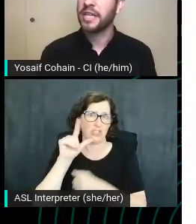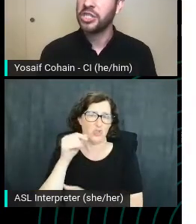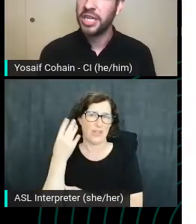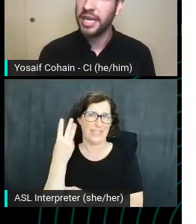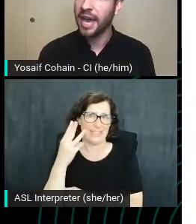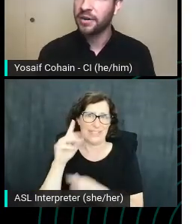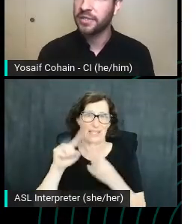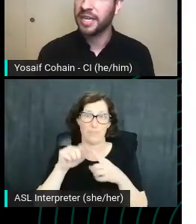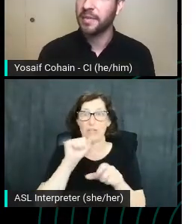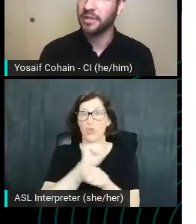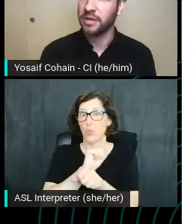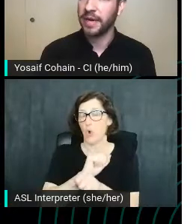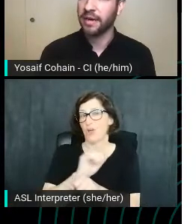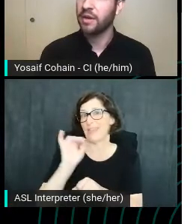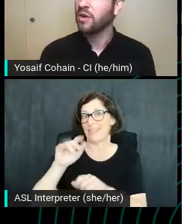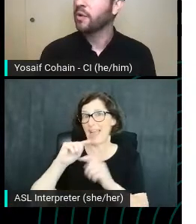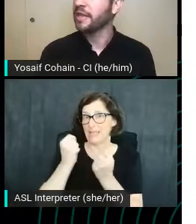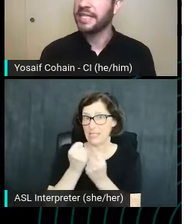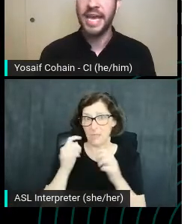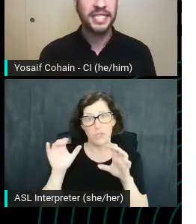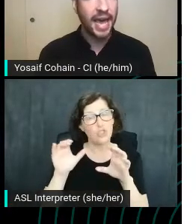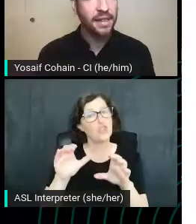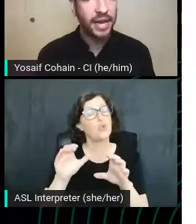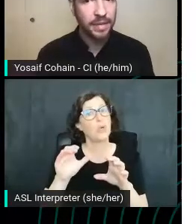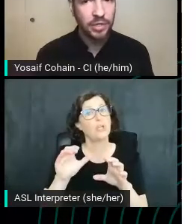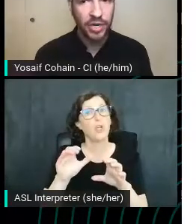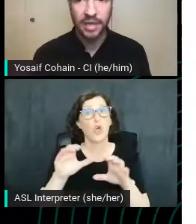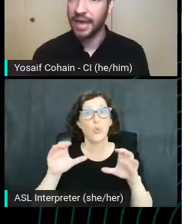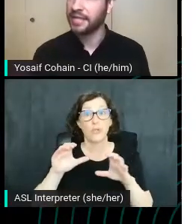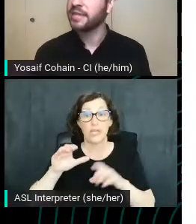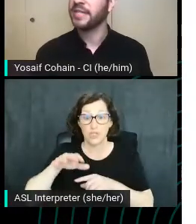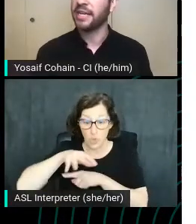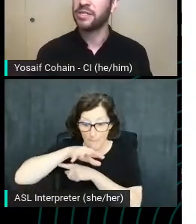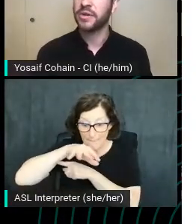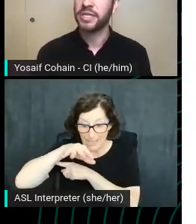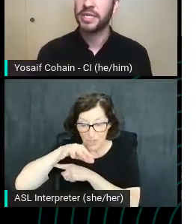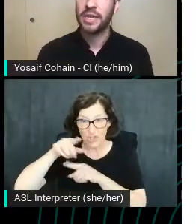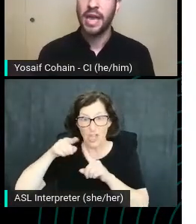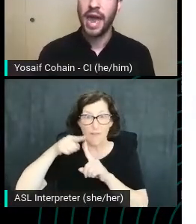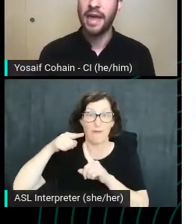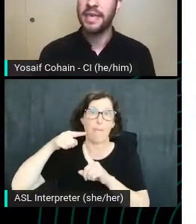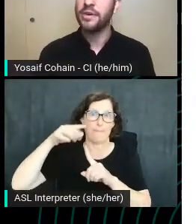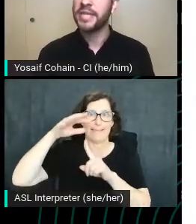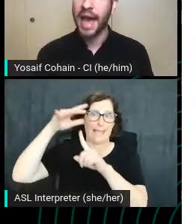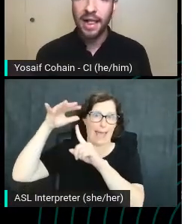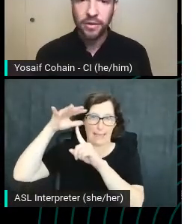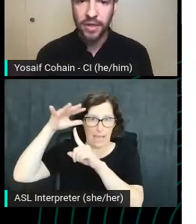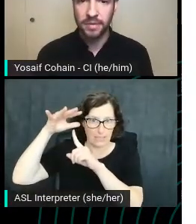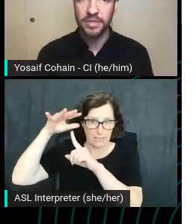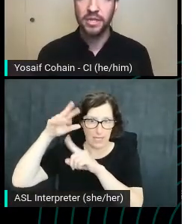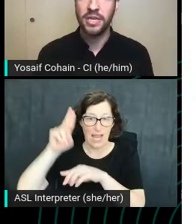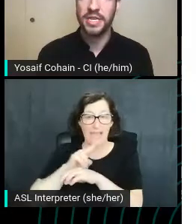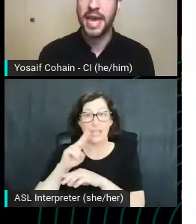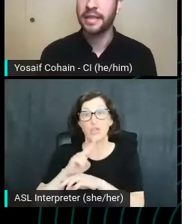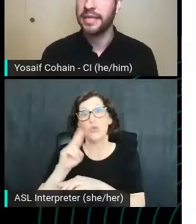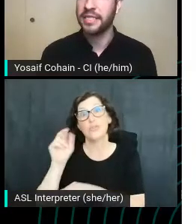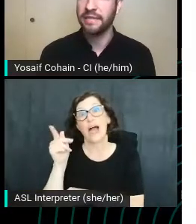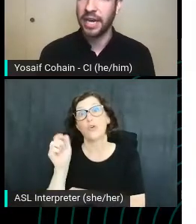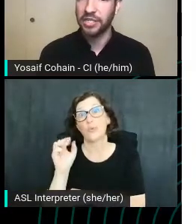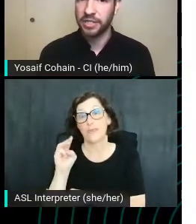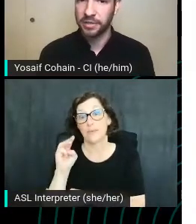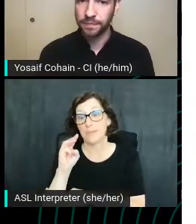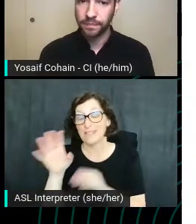the work that she and her team are doing, where they take satellite imagery, that's their data source, and they use algorithms to detect